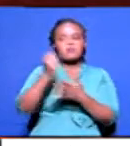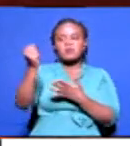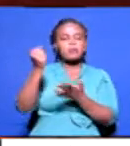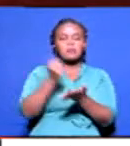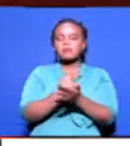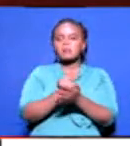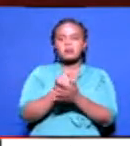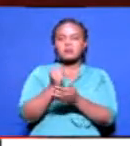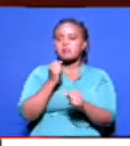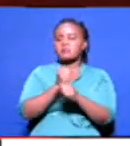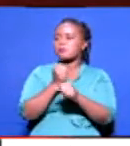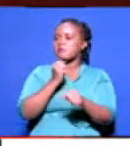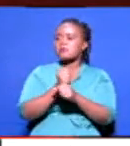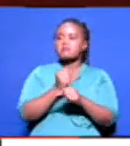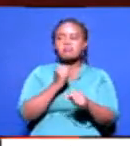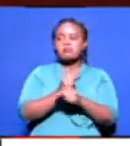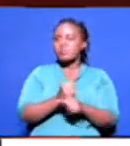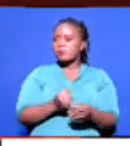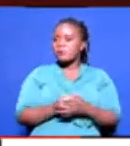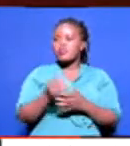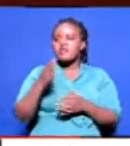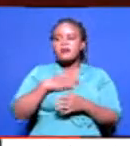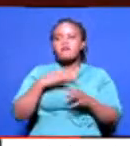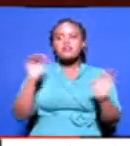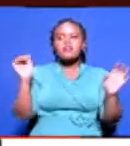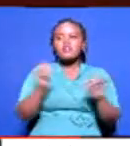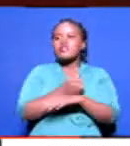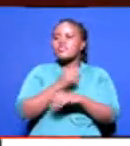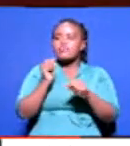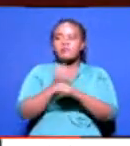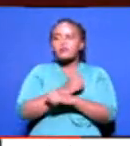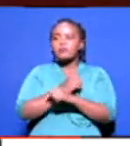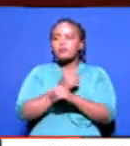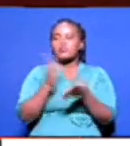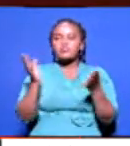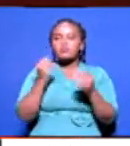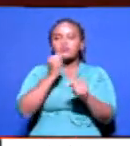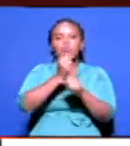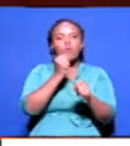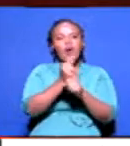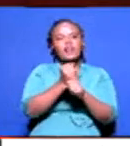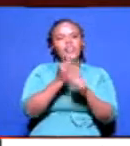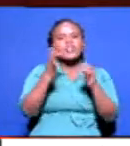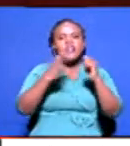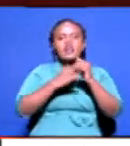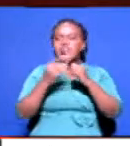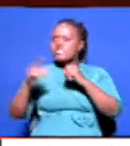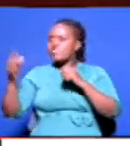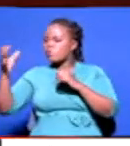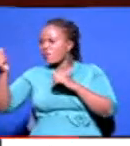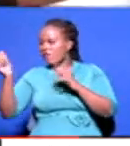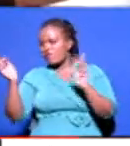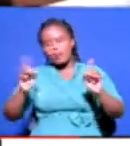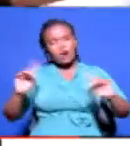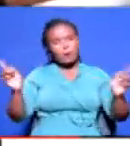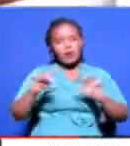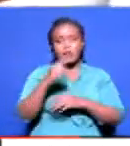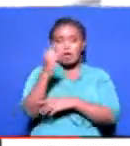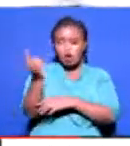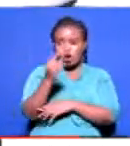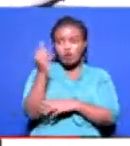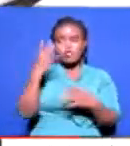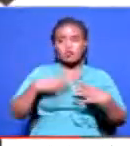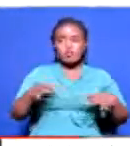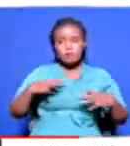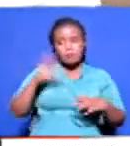question. I cannot be hired for an 8-to-5 job. I can only be hired by Wanjiko through the ballot.